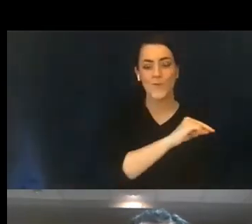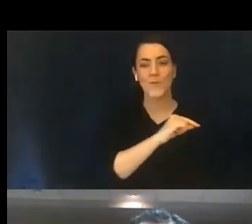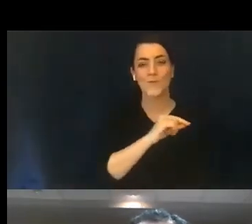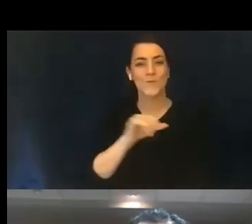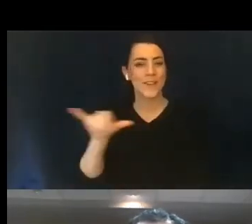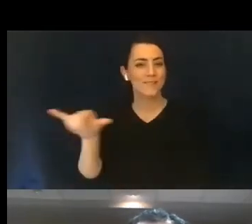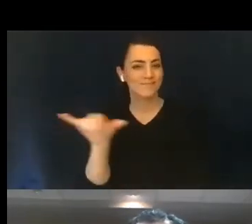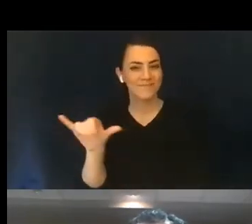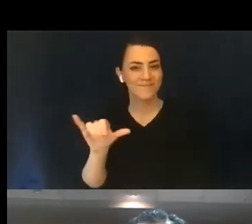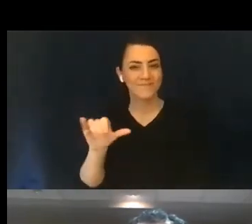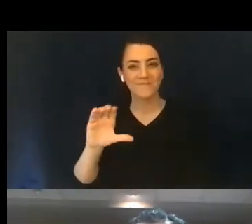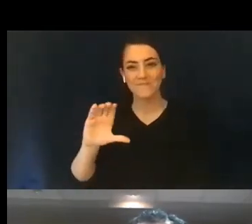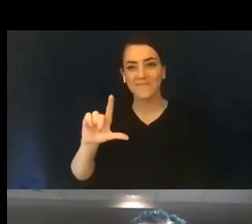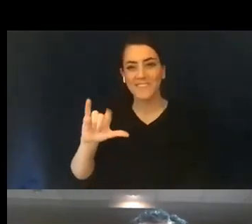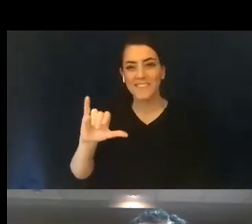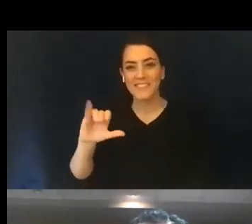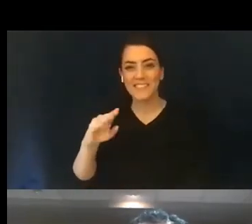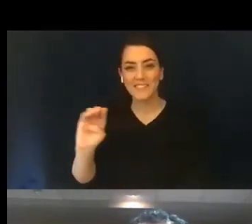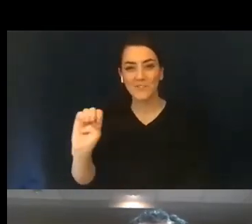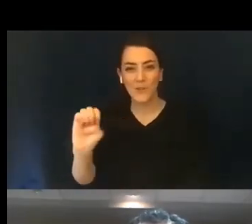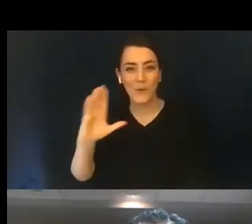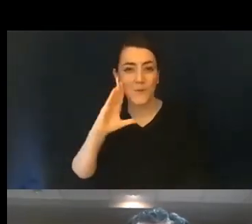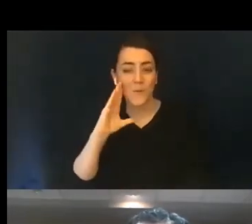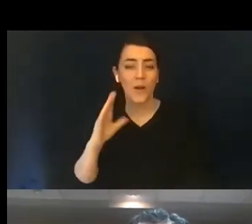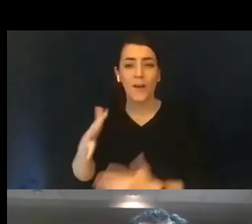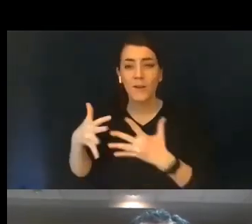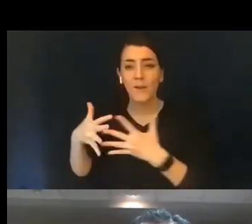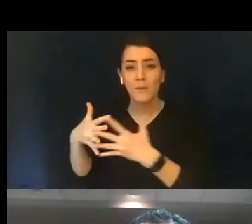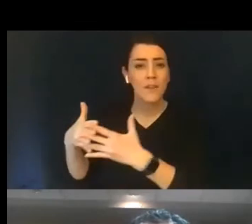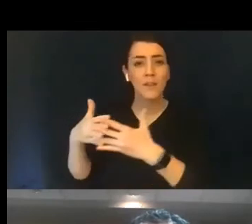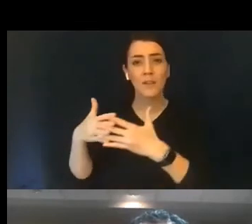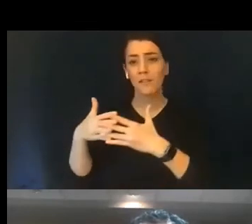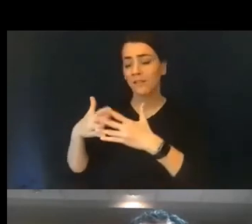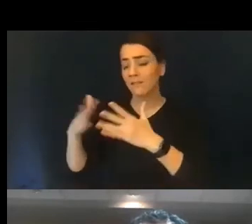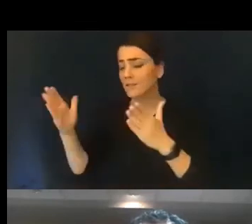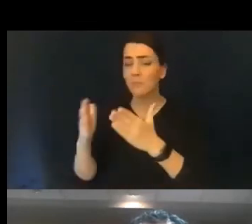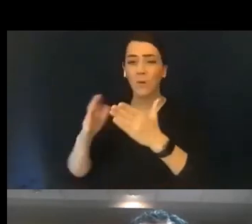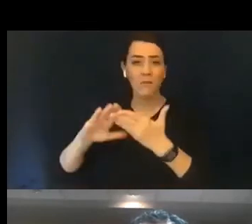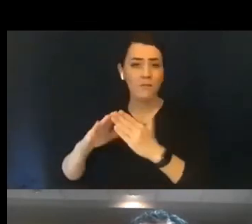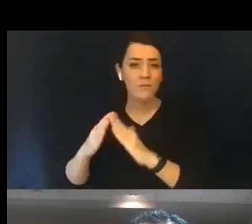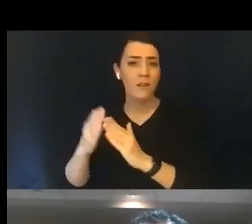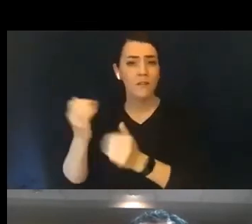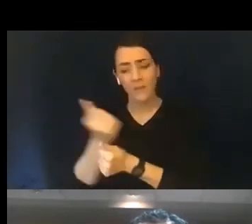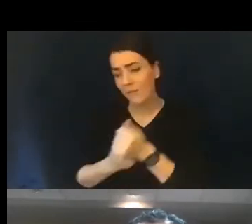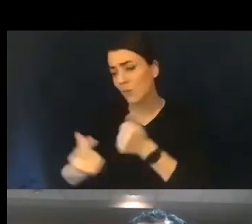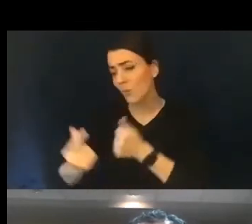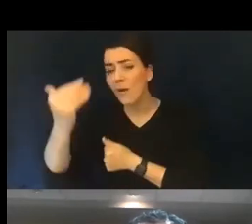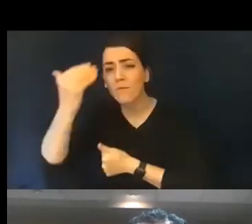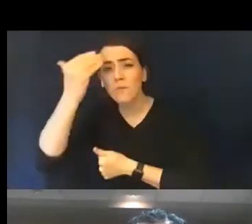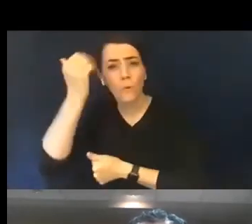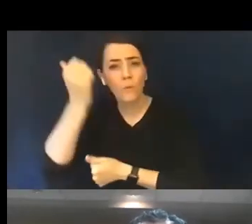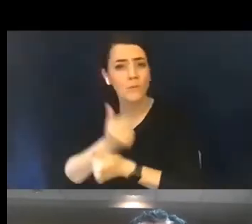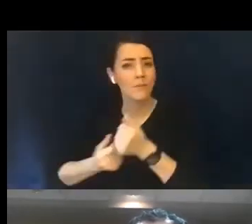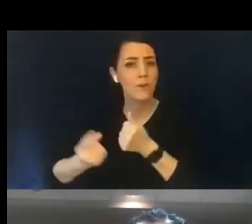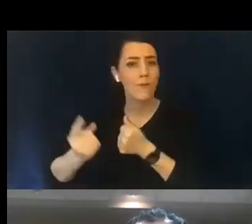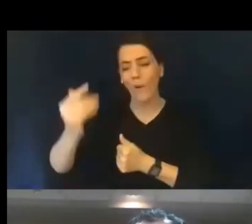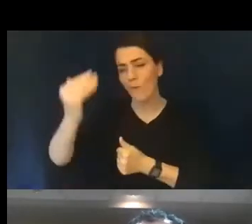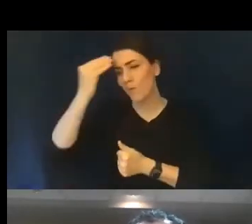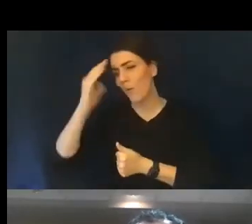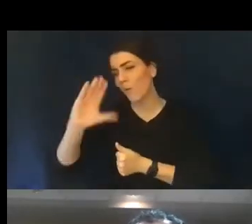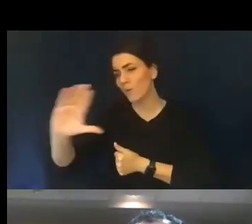America's small town where everybody knows everybody's last names, and they sort of know your story and your history.